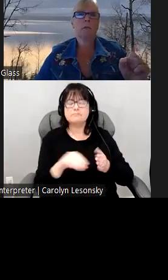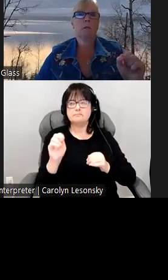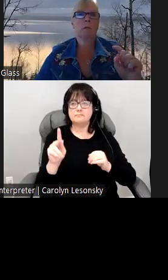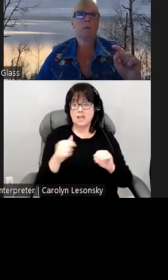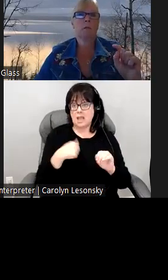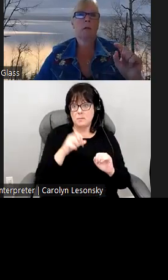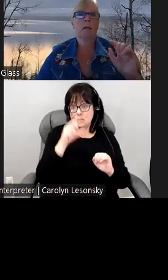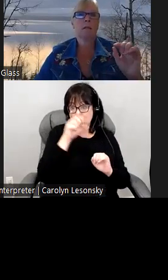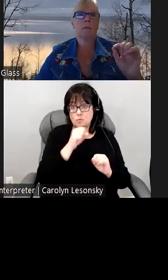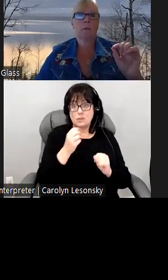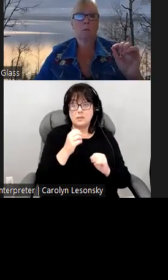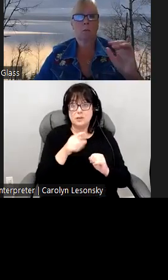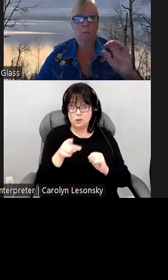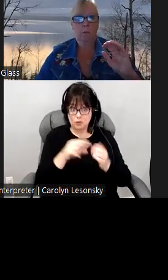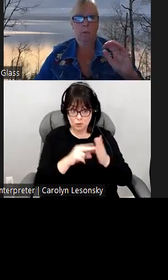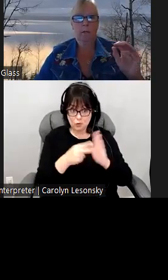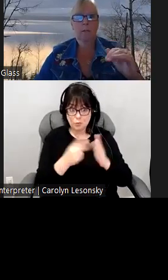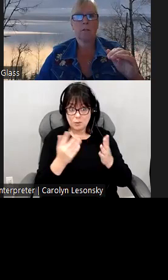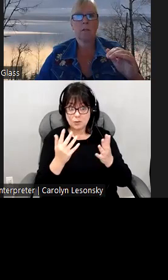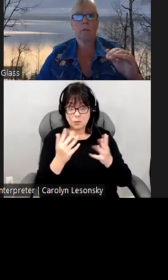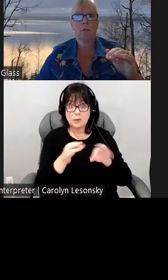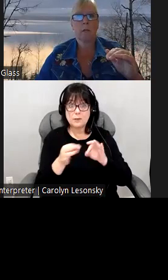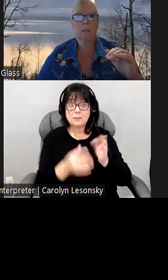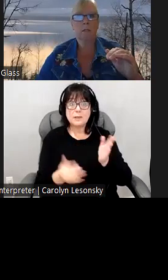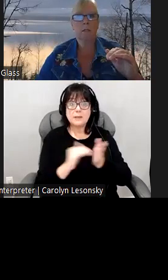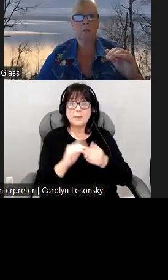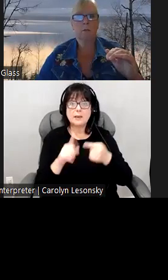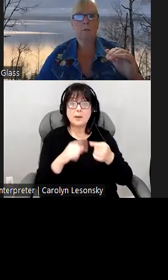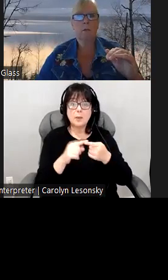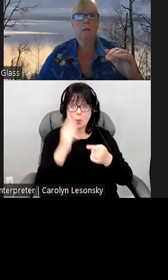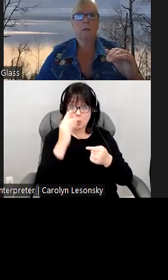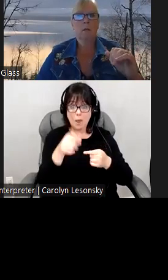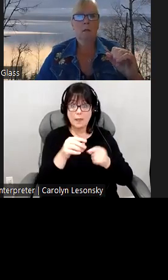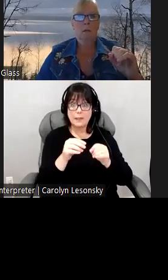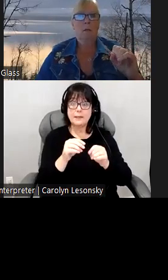you're asking about the answer to the question, why is this 0?